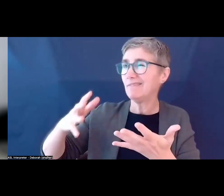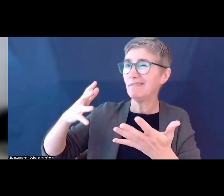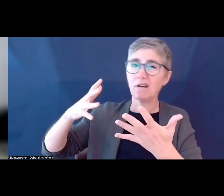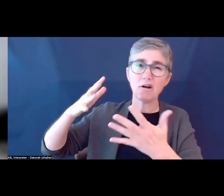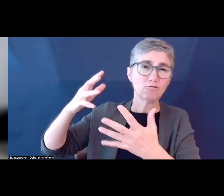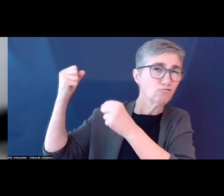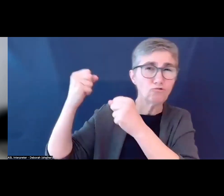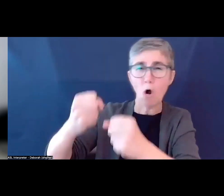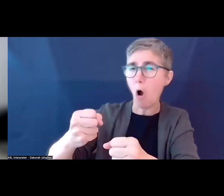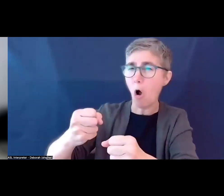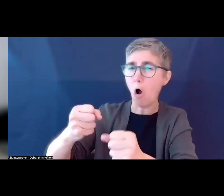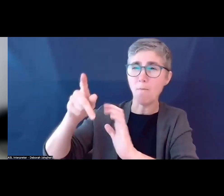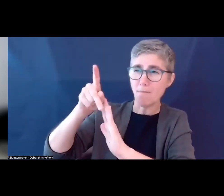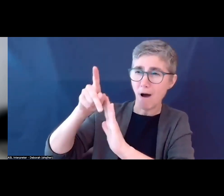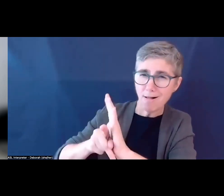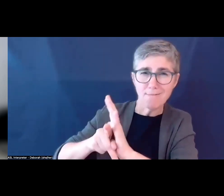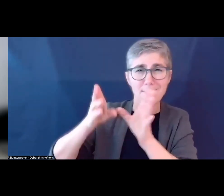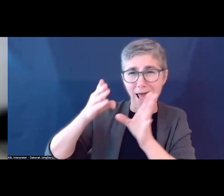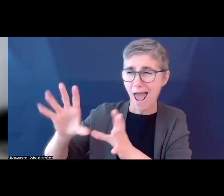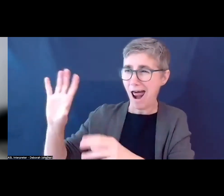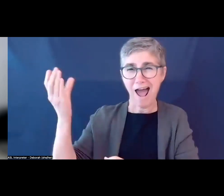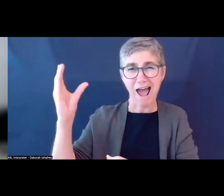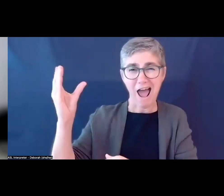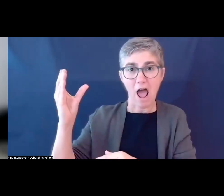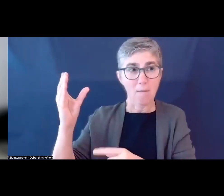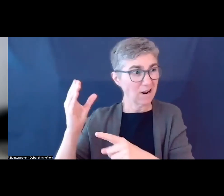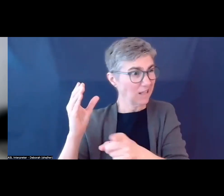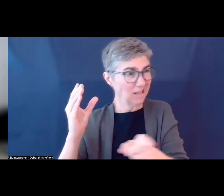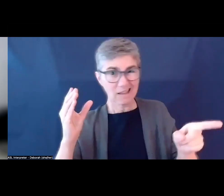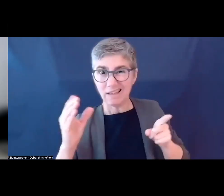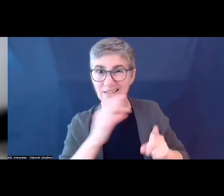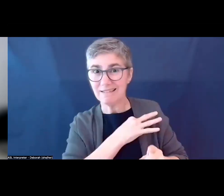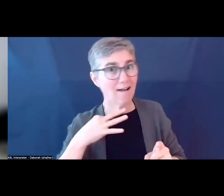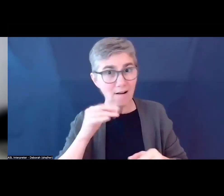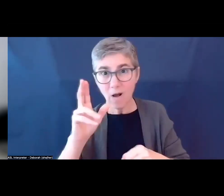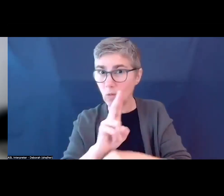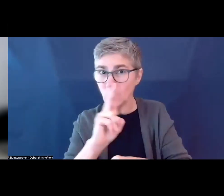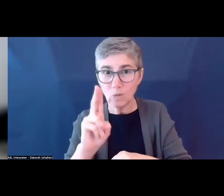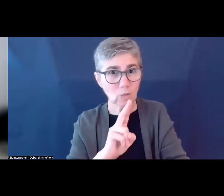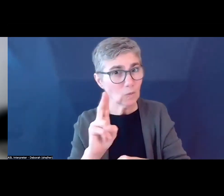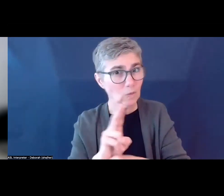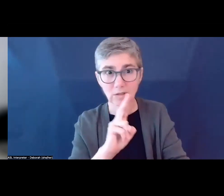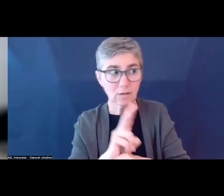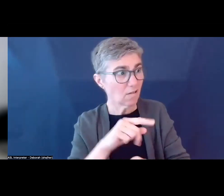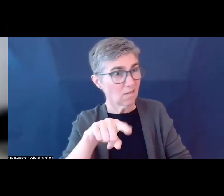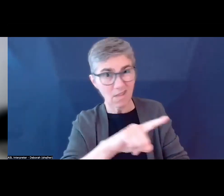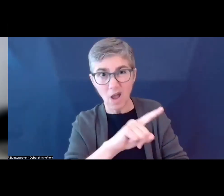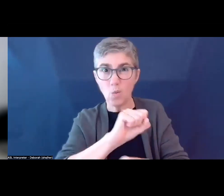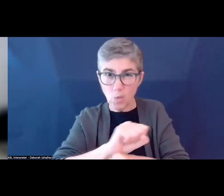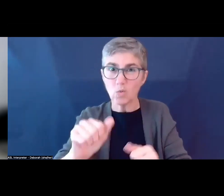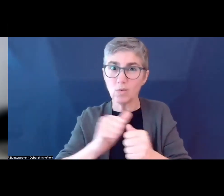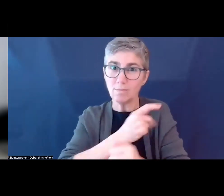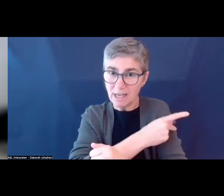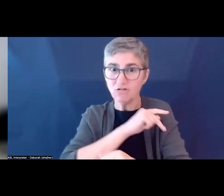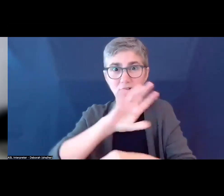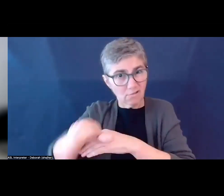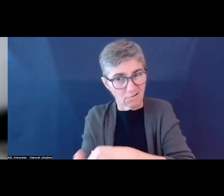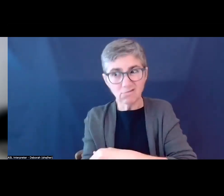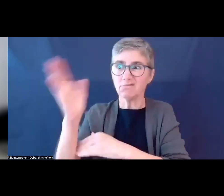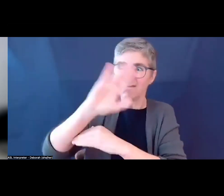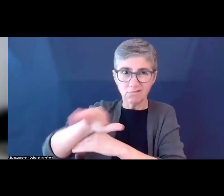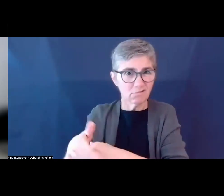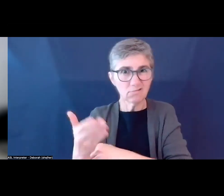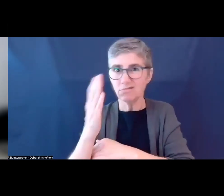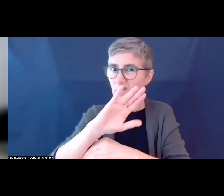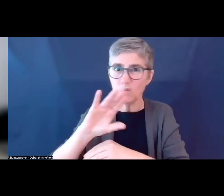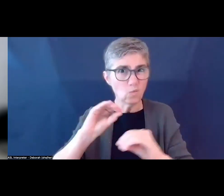robust plan, but then the people that are with the patients 24/7 will not have the ability to implement it because